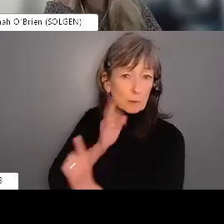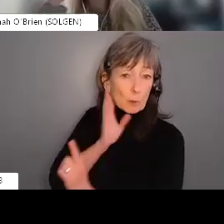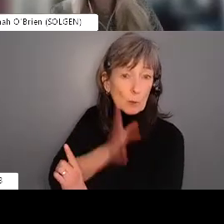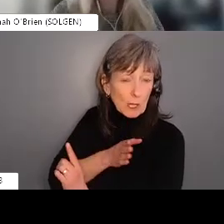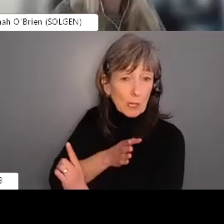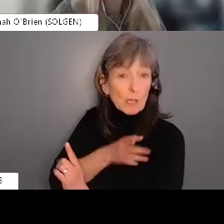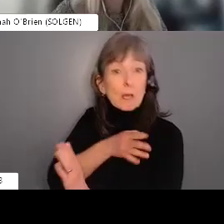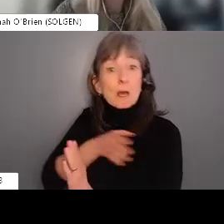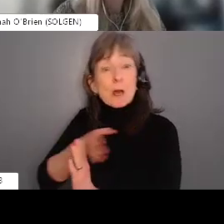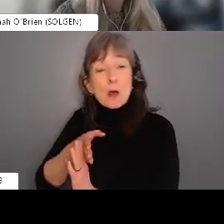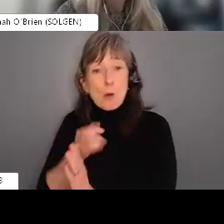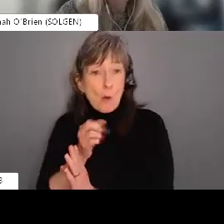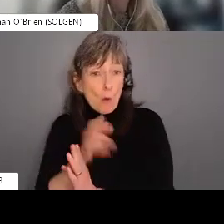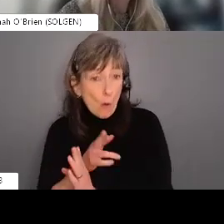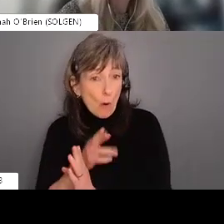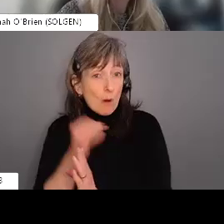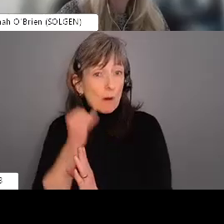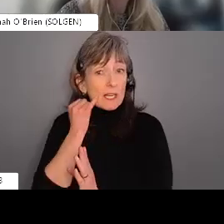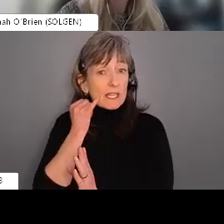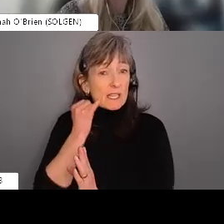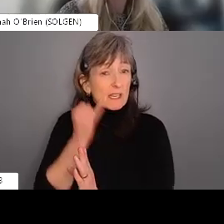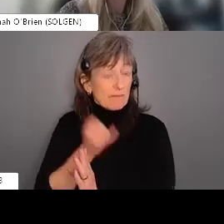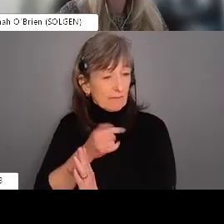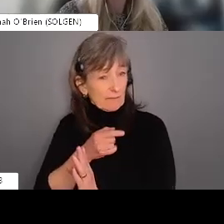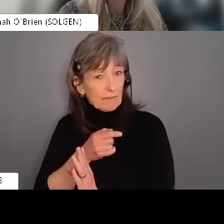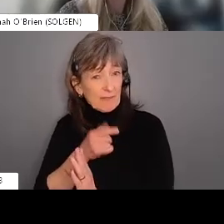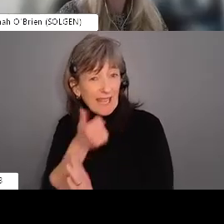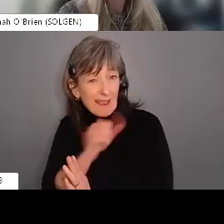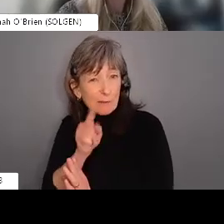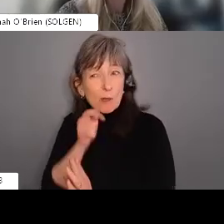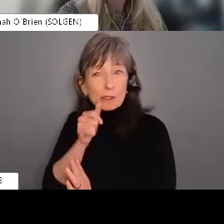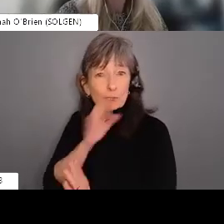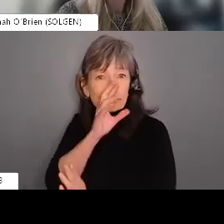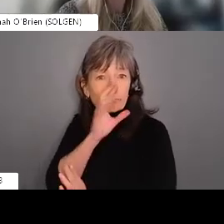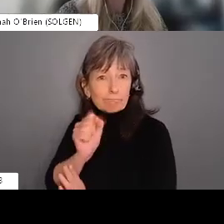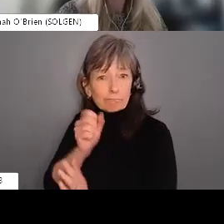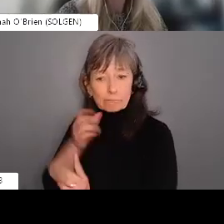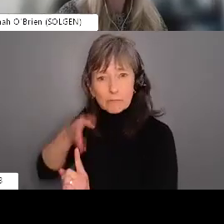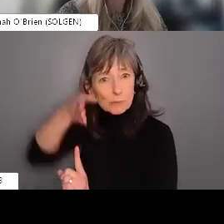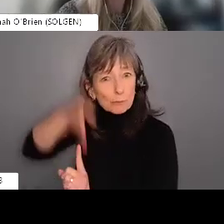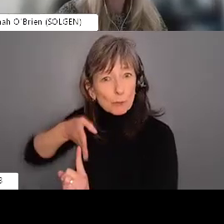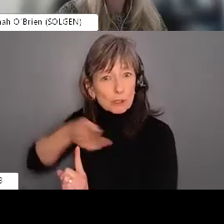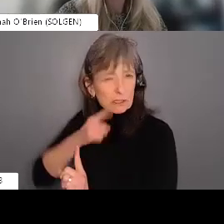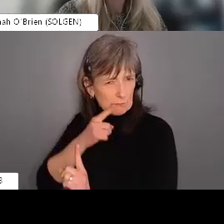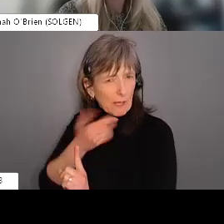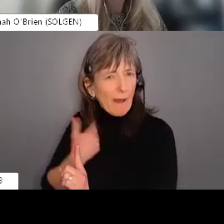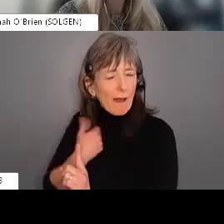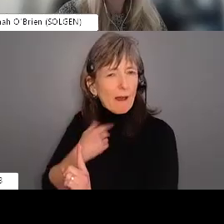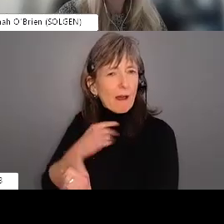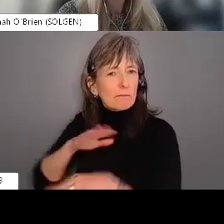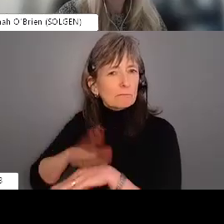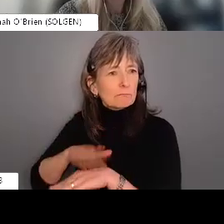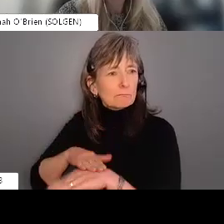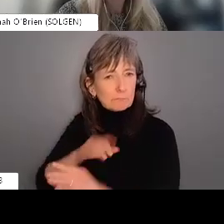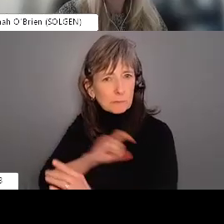had or expressed a sexual or romantic interest in the person. And if this violence is likely contributed to the death of